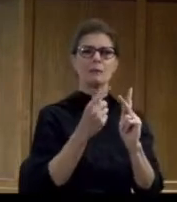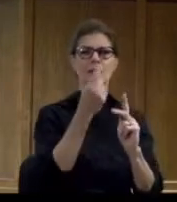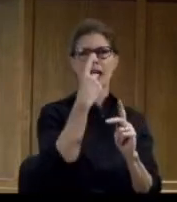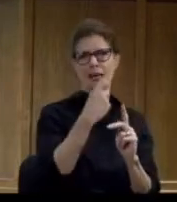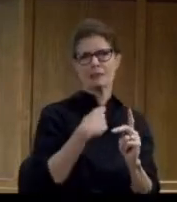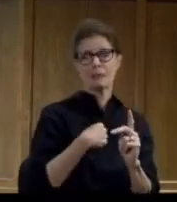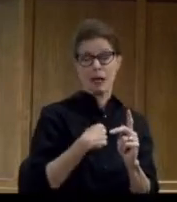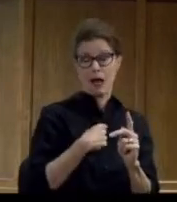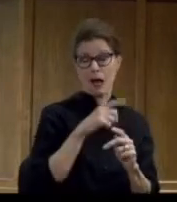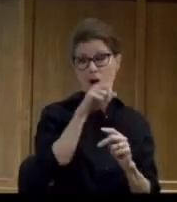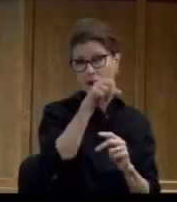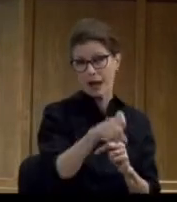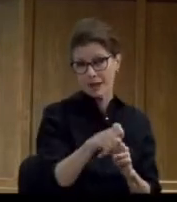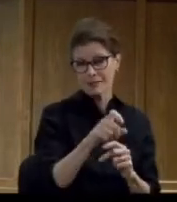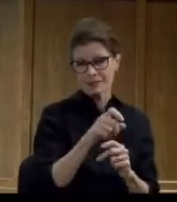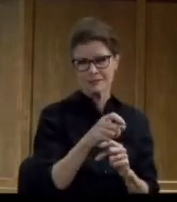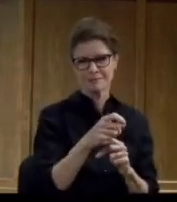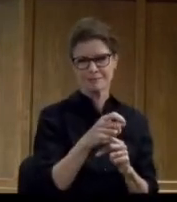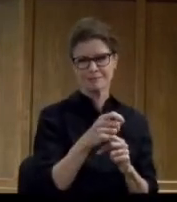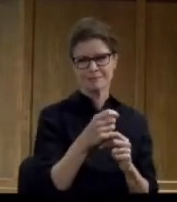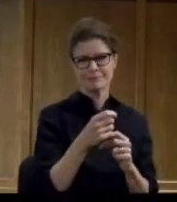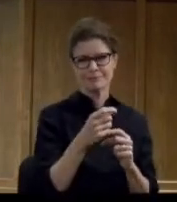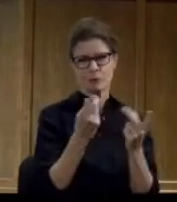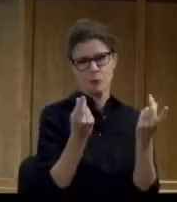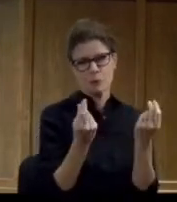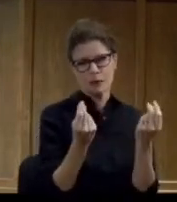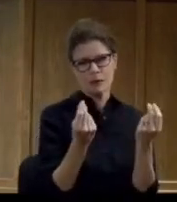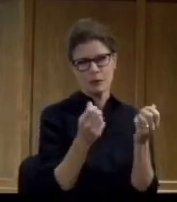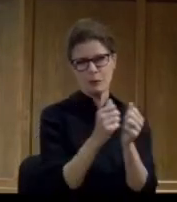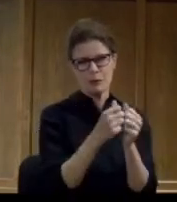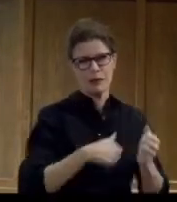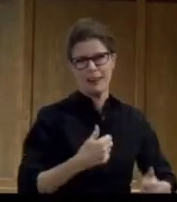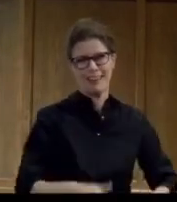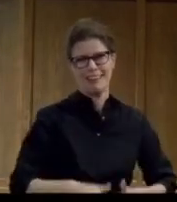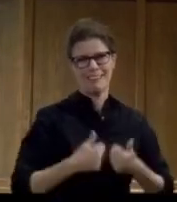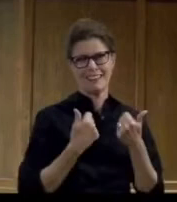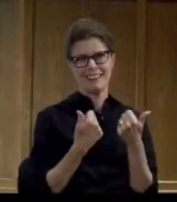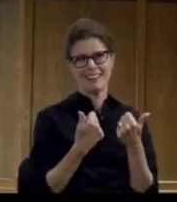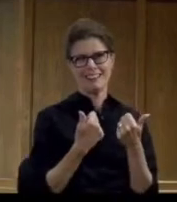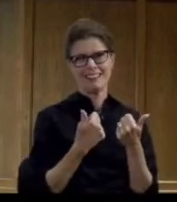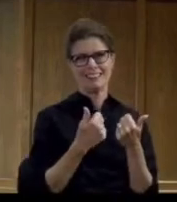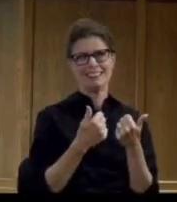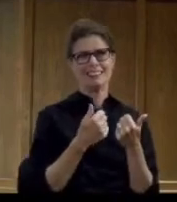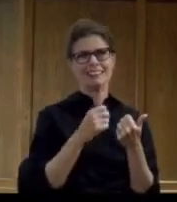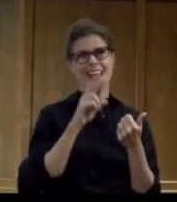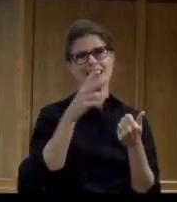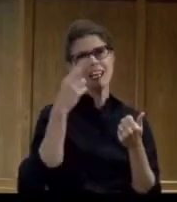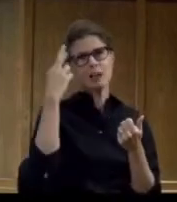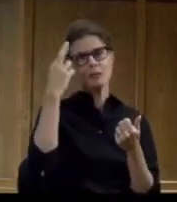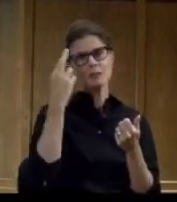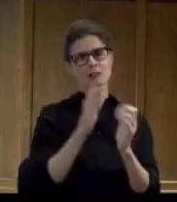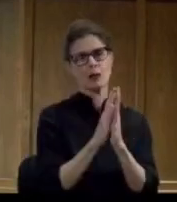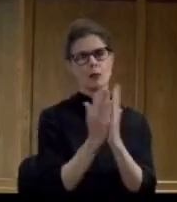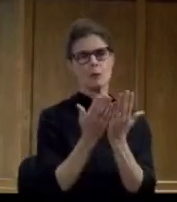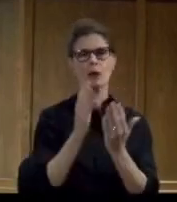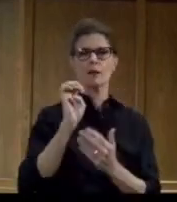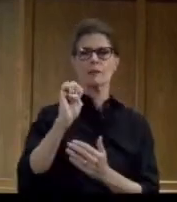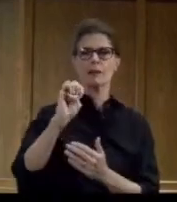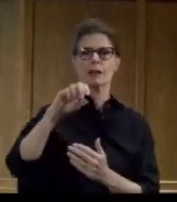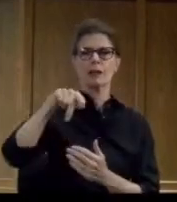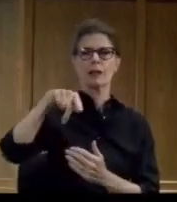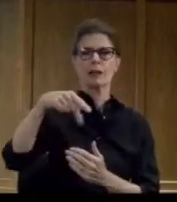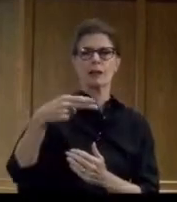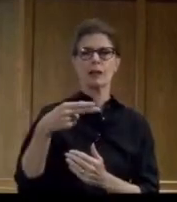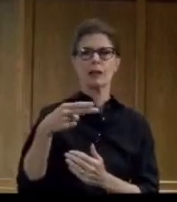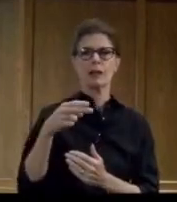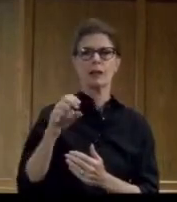to be doing with my life? And the second reason that we're doing this series is the book of Ephesians is actually maybe the best book